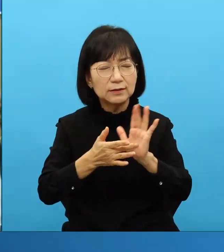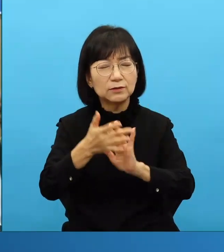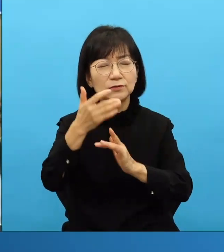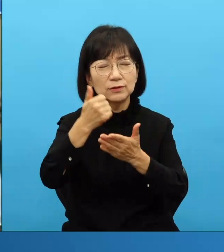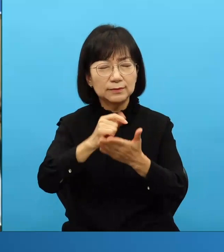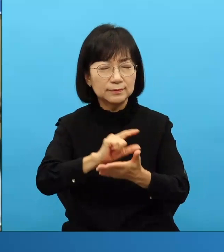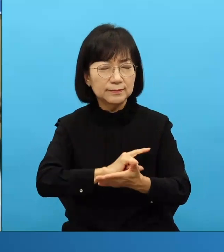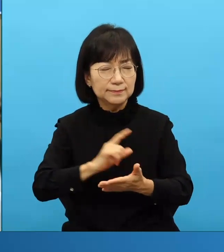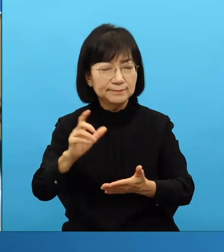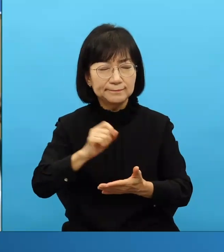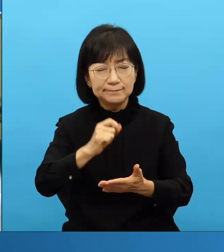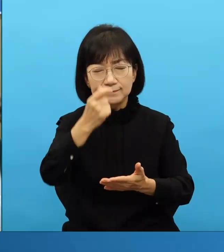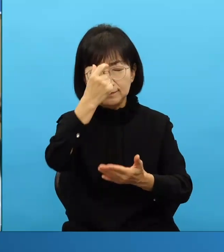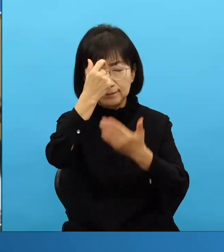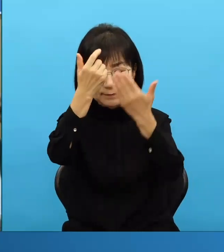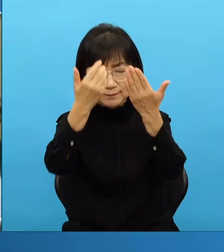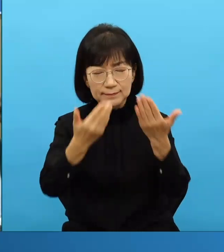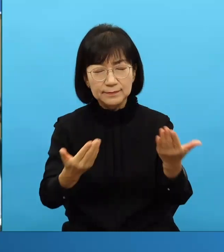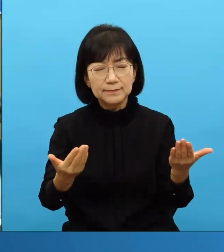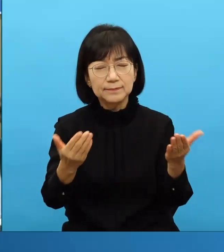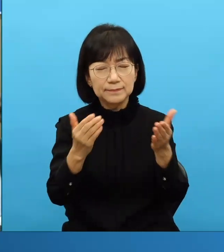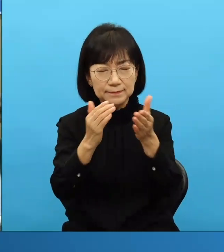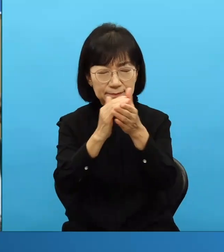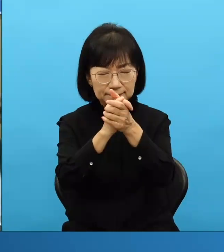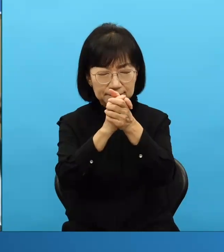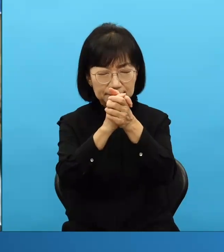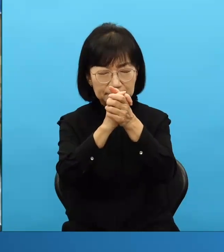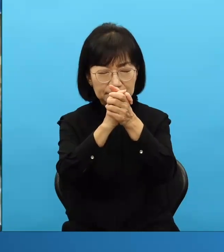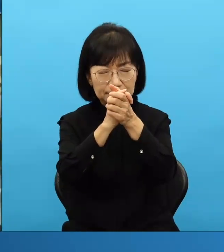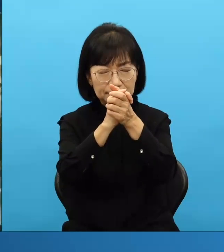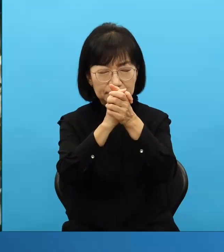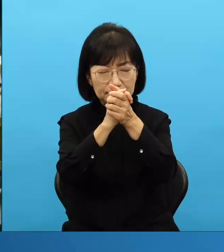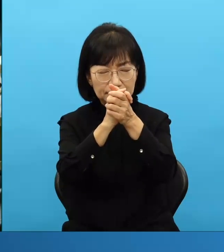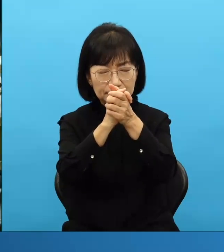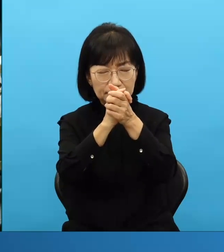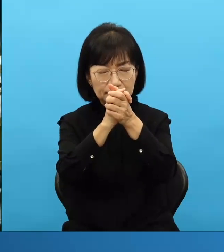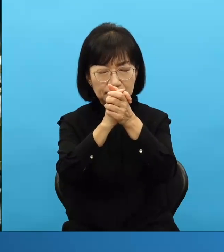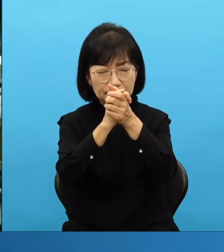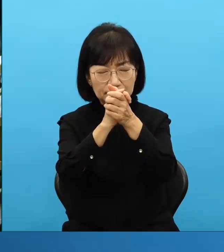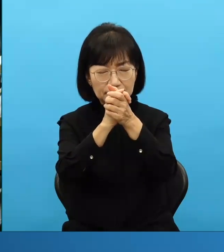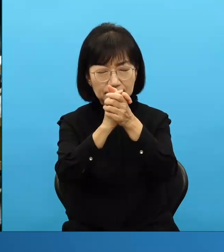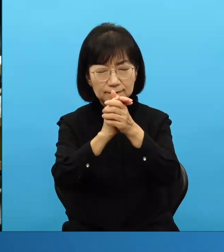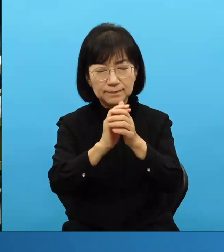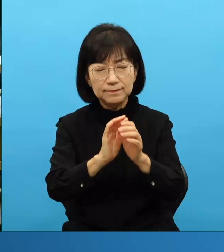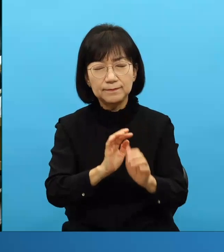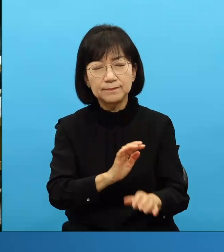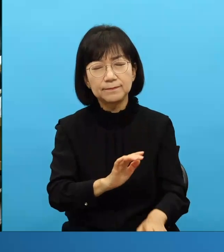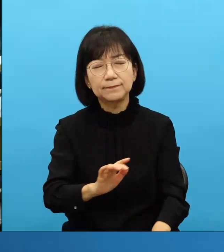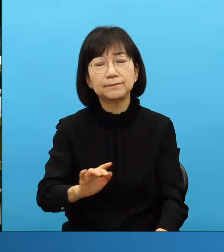of Jesus, who is the King of Kings and who has opened up the doors to salvation. Amen.